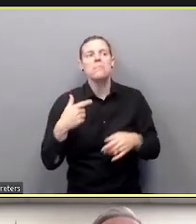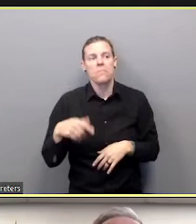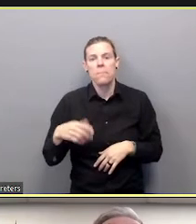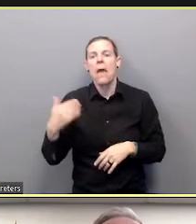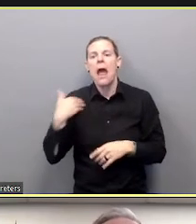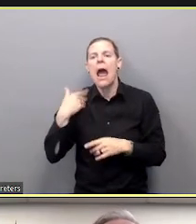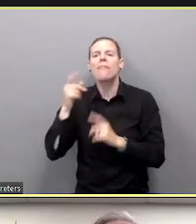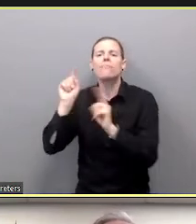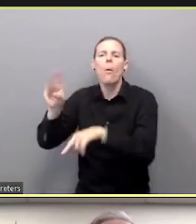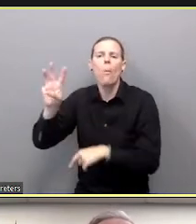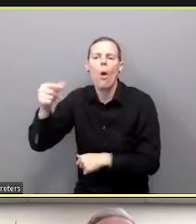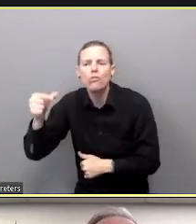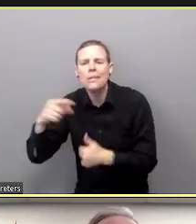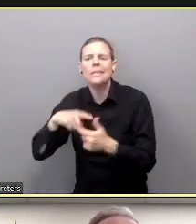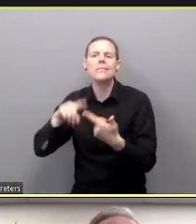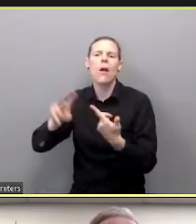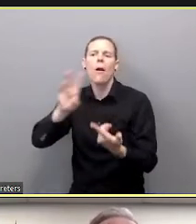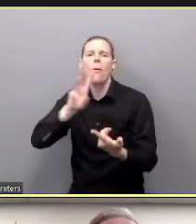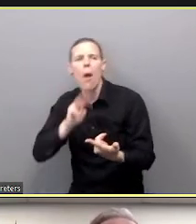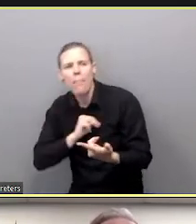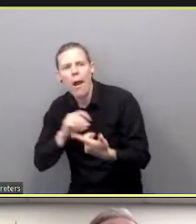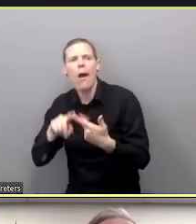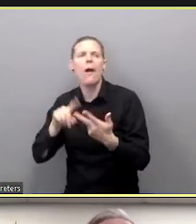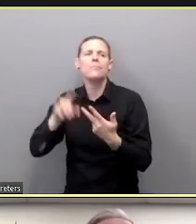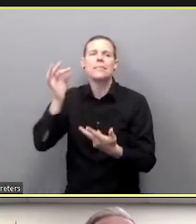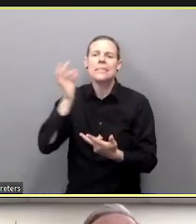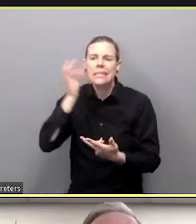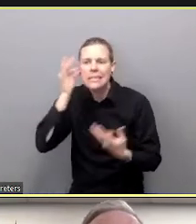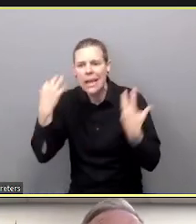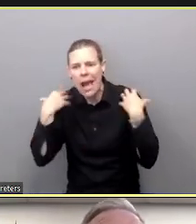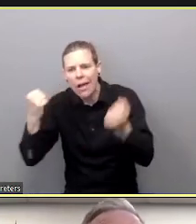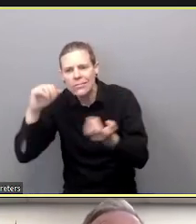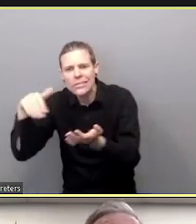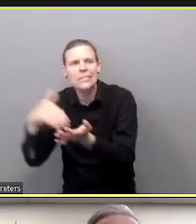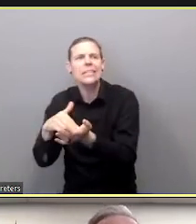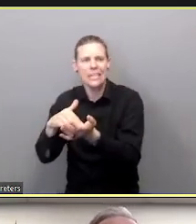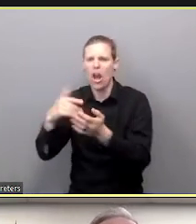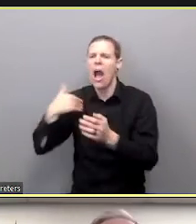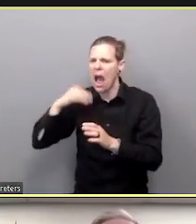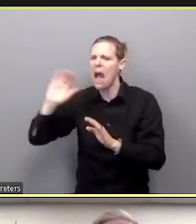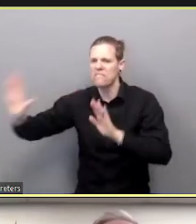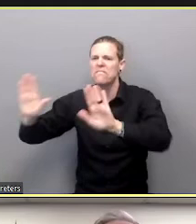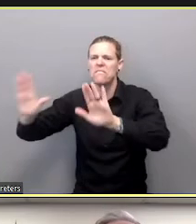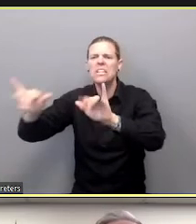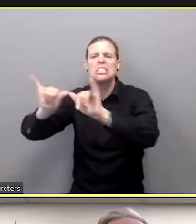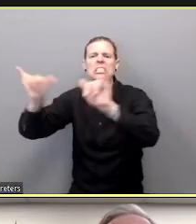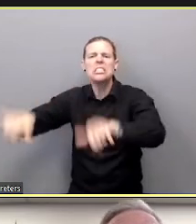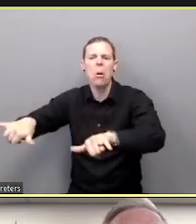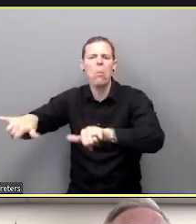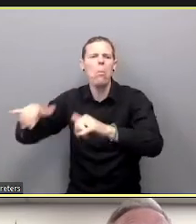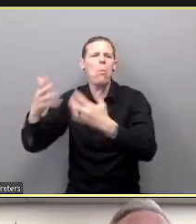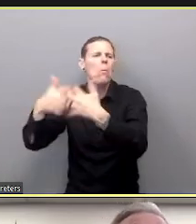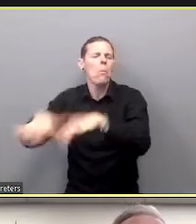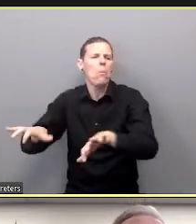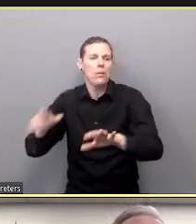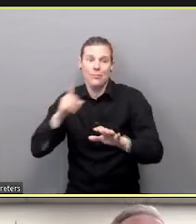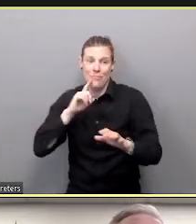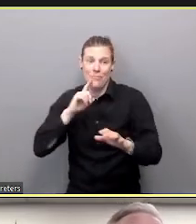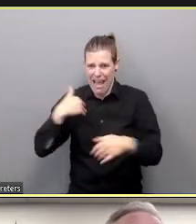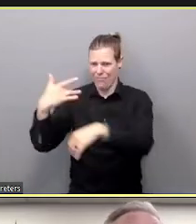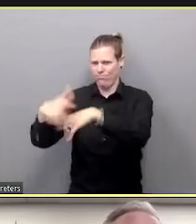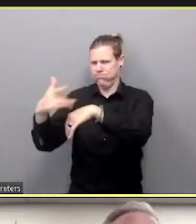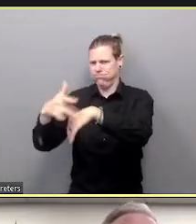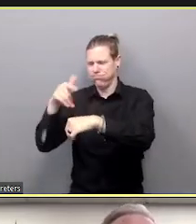work outside of that registration system. So lots of places to get vaccines, lots of booster